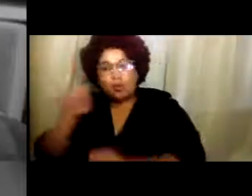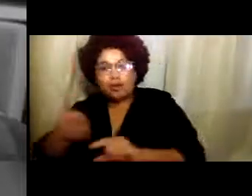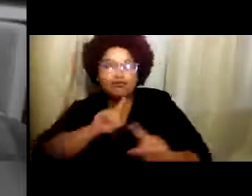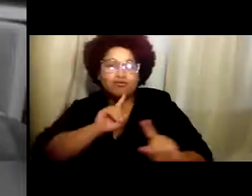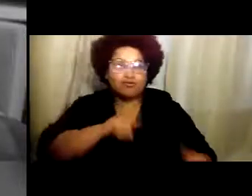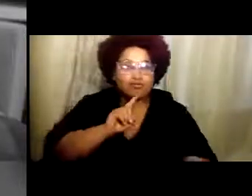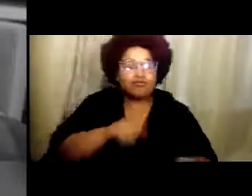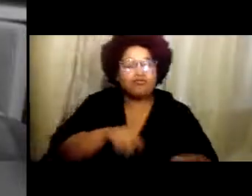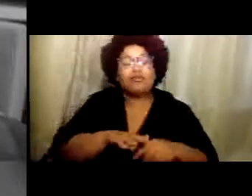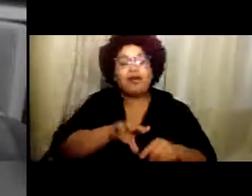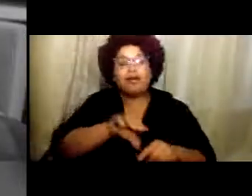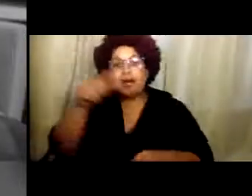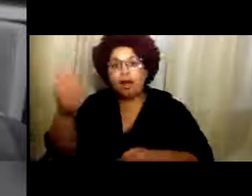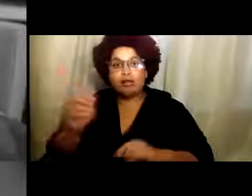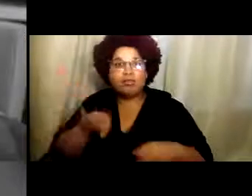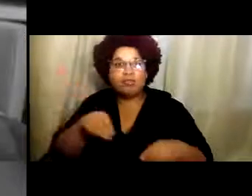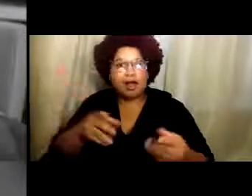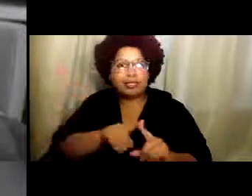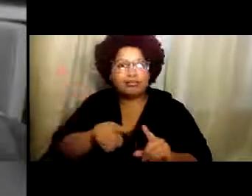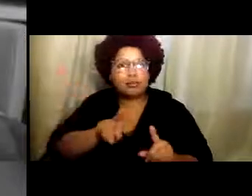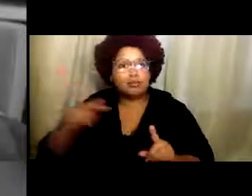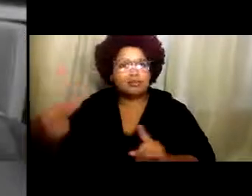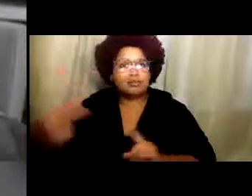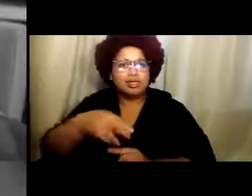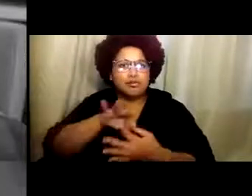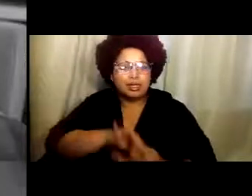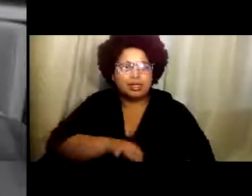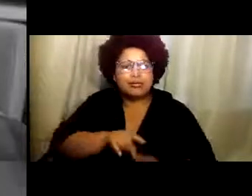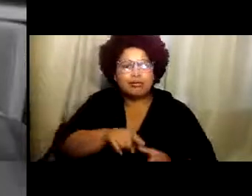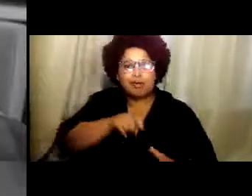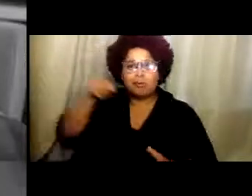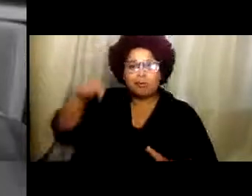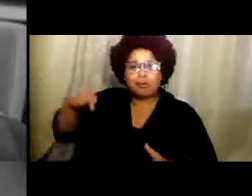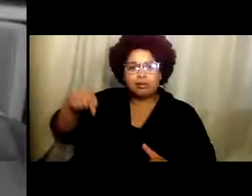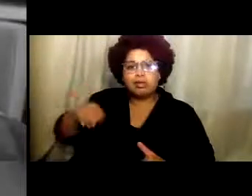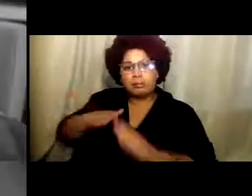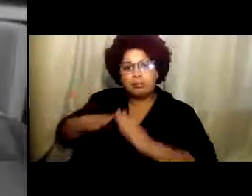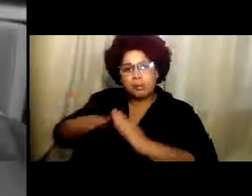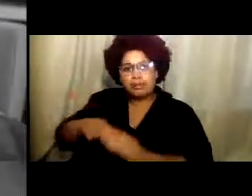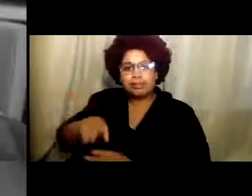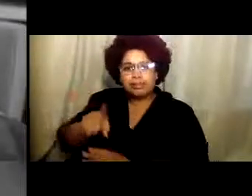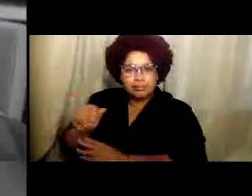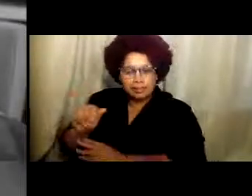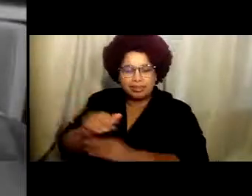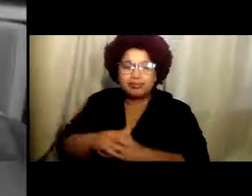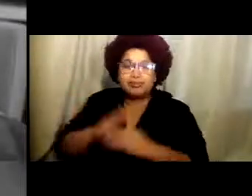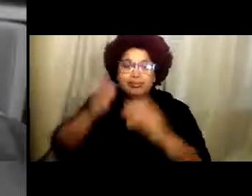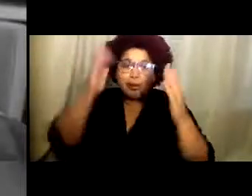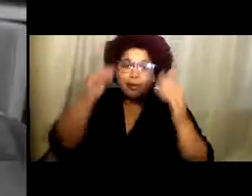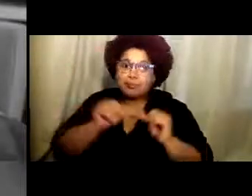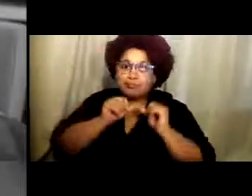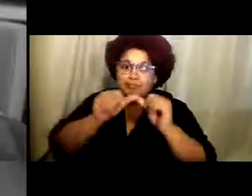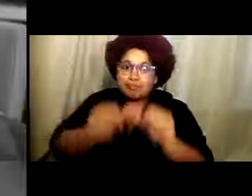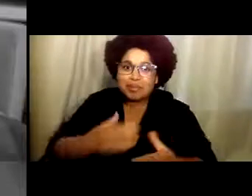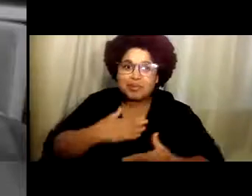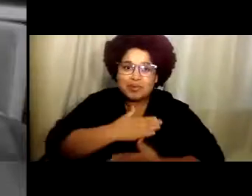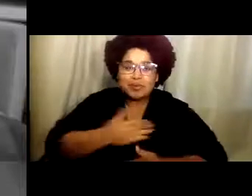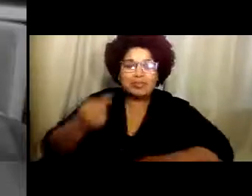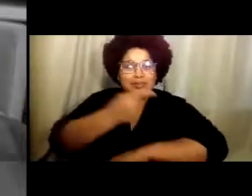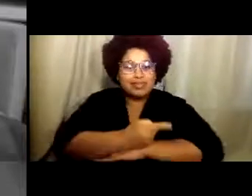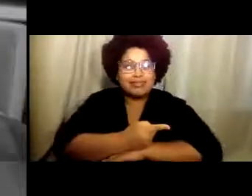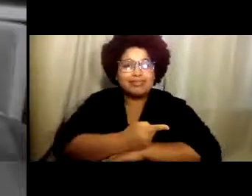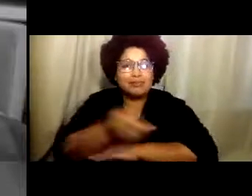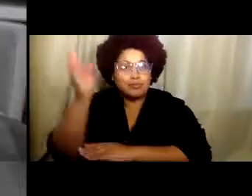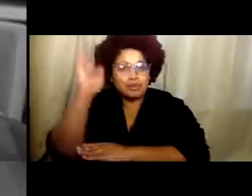others providing various perspectives from the disability community. So I hope that you stick with us and enjoyed today's presentation.